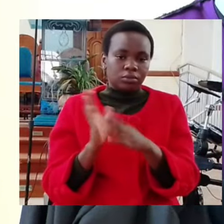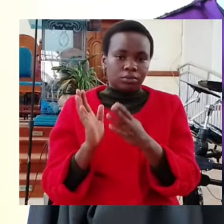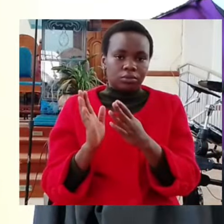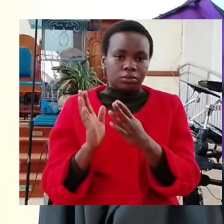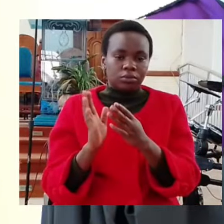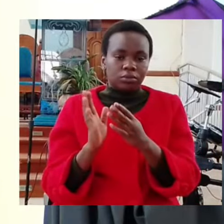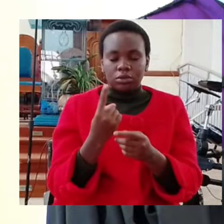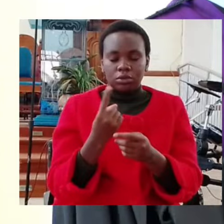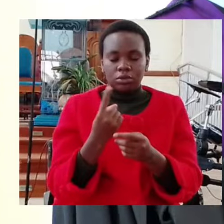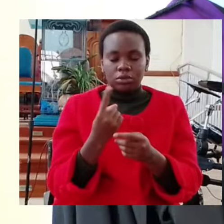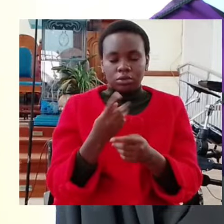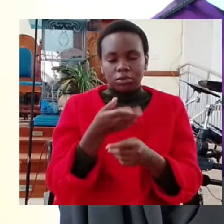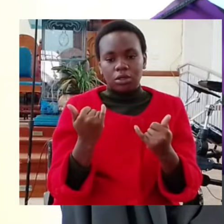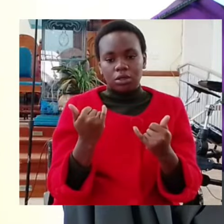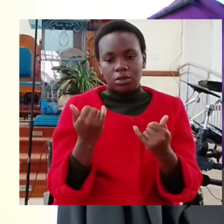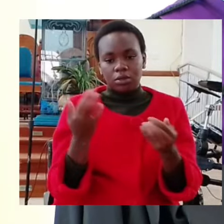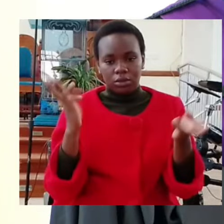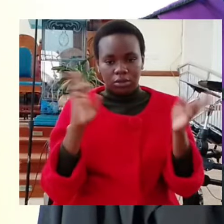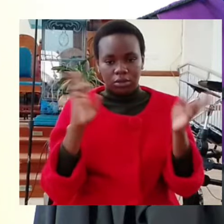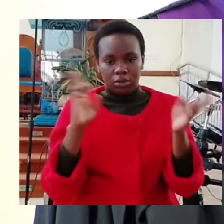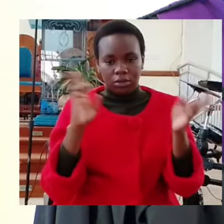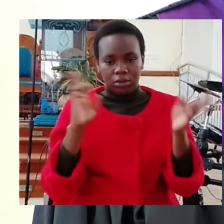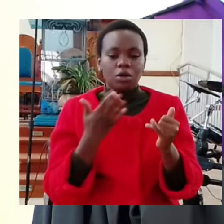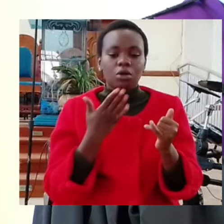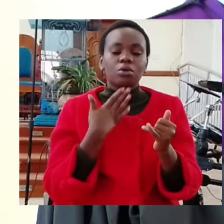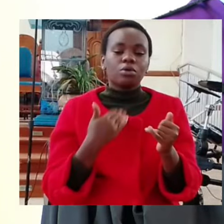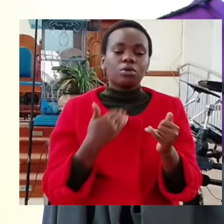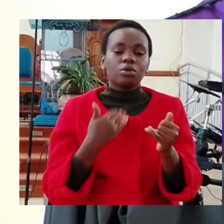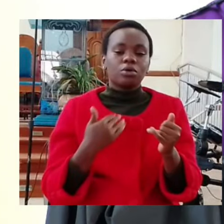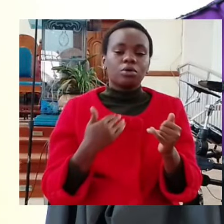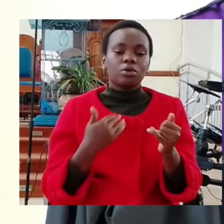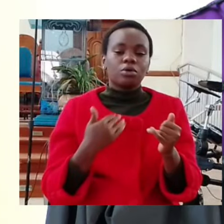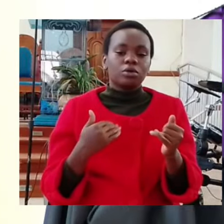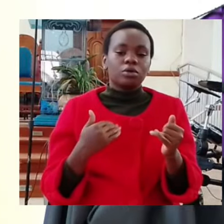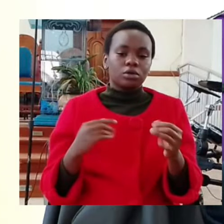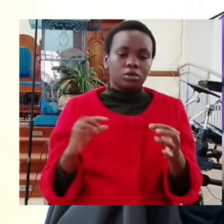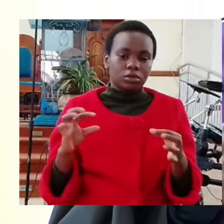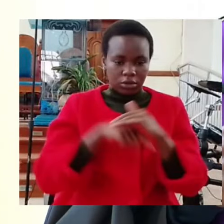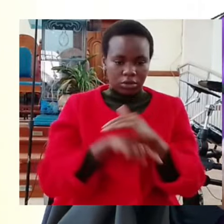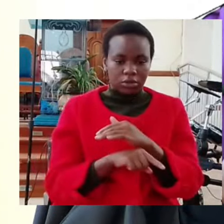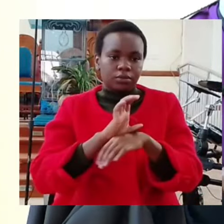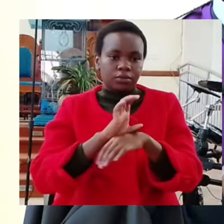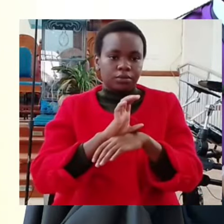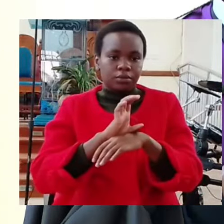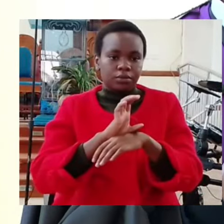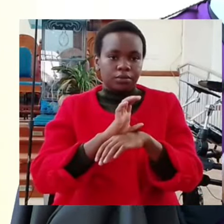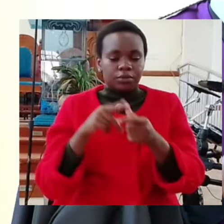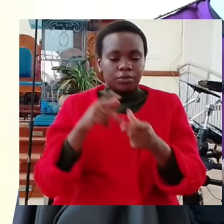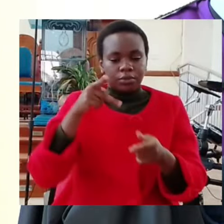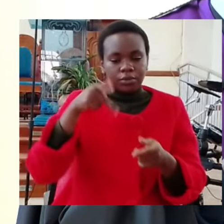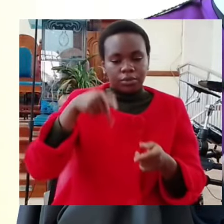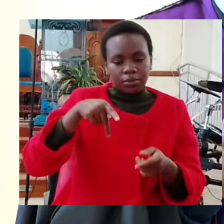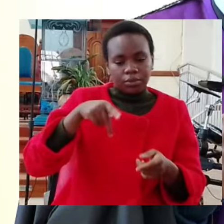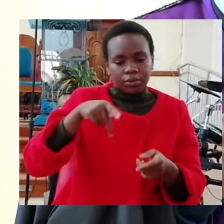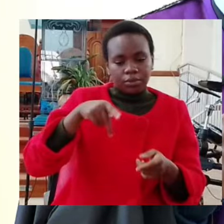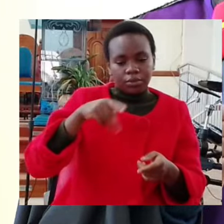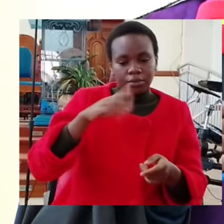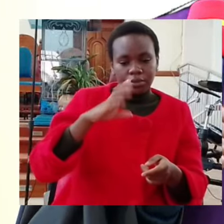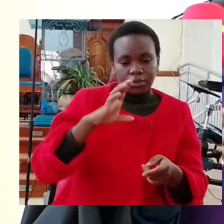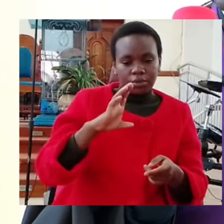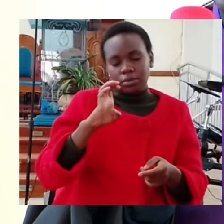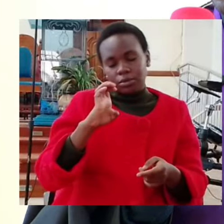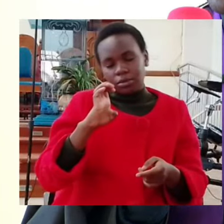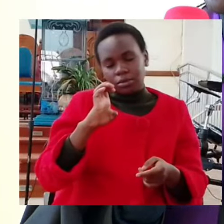na todu nedireda moigira ange moko igira na makanitha. Wetanuo PCA Karatina Church. Tokira